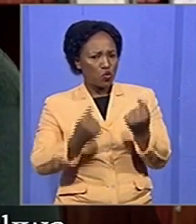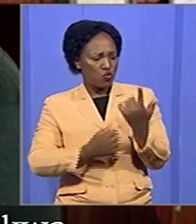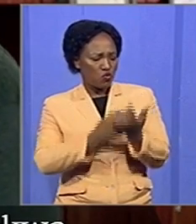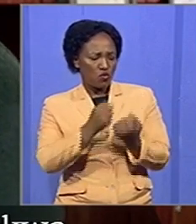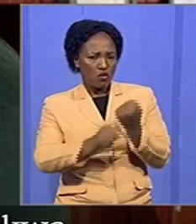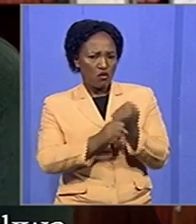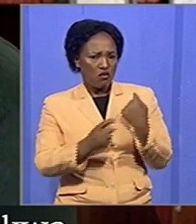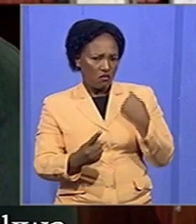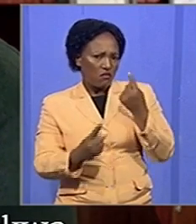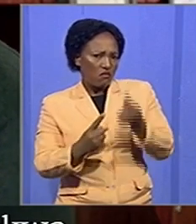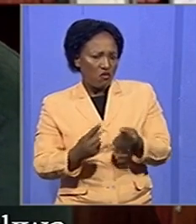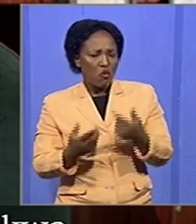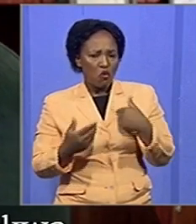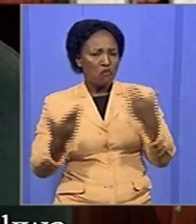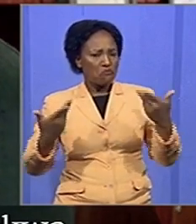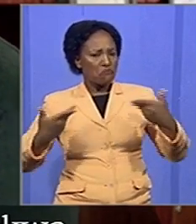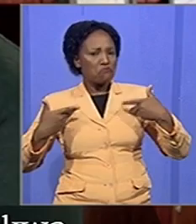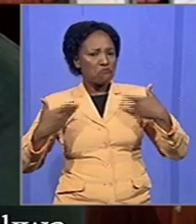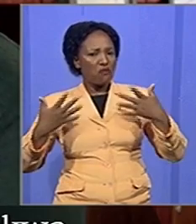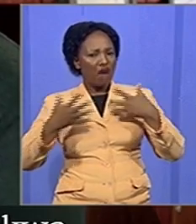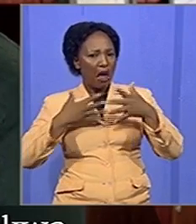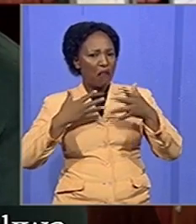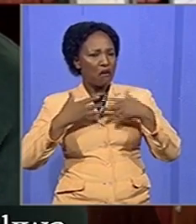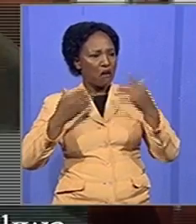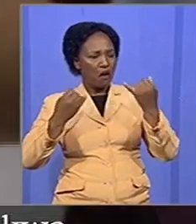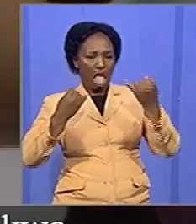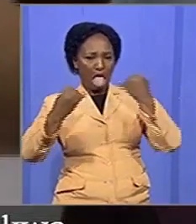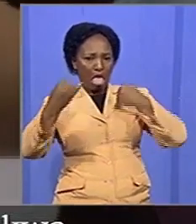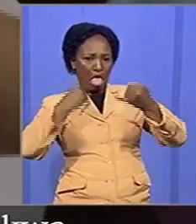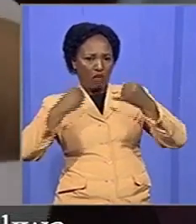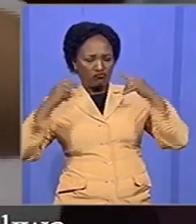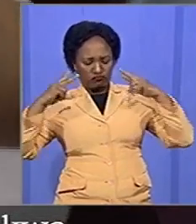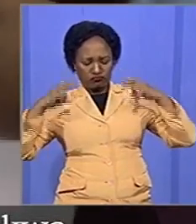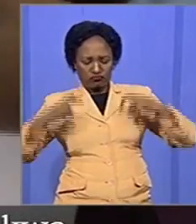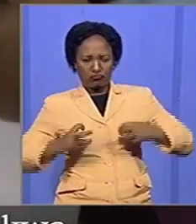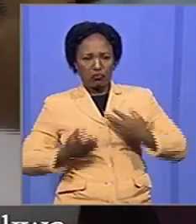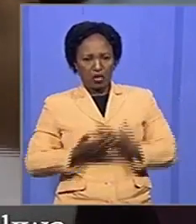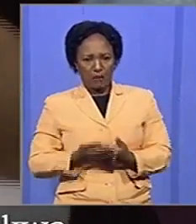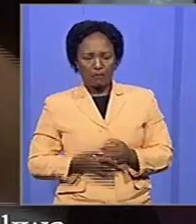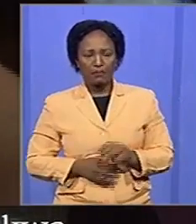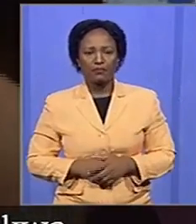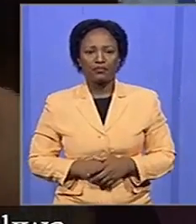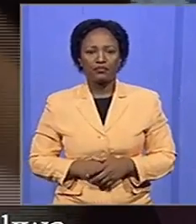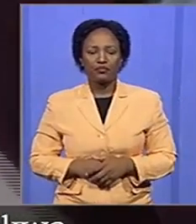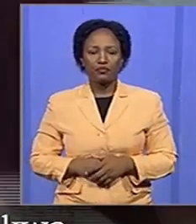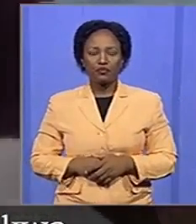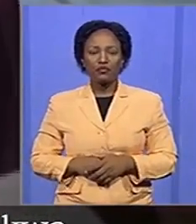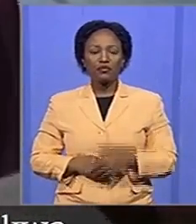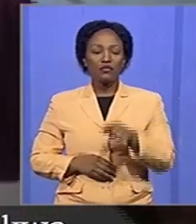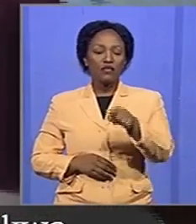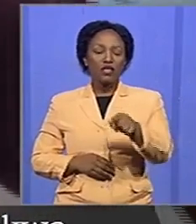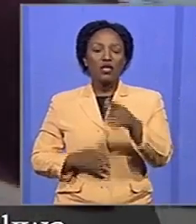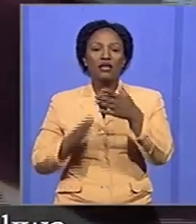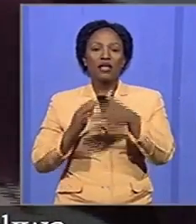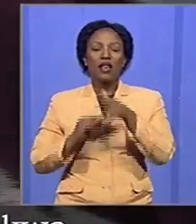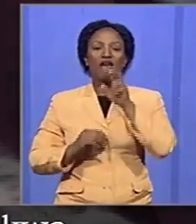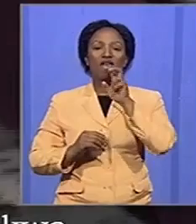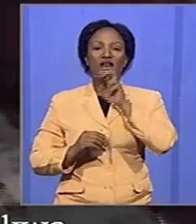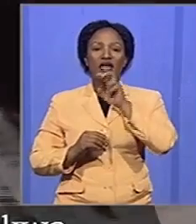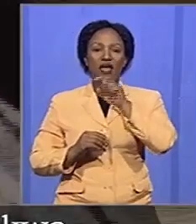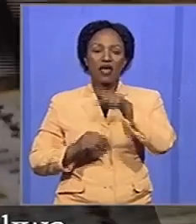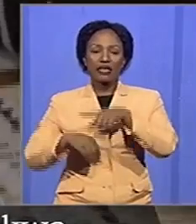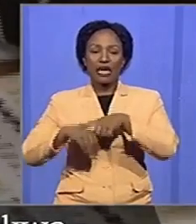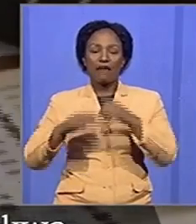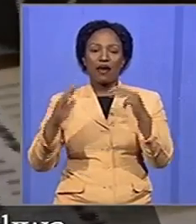been open to scrutiny and we welcome that scrutiny. Mekga e fu fihlela ka hora ya borobong ka la bohlano ka mora letsatsi la